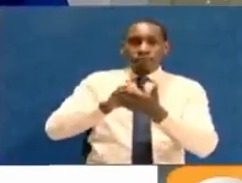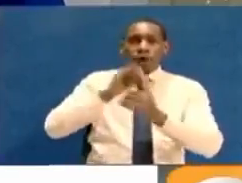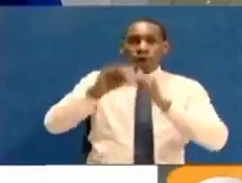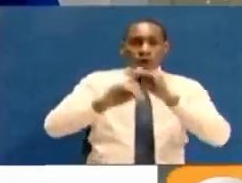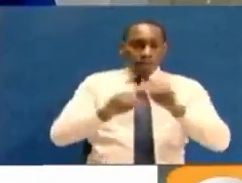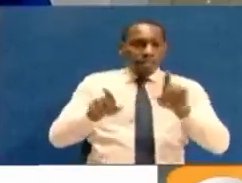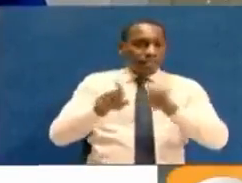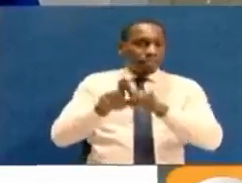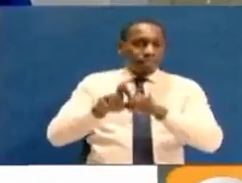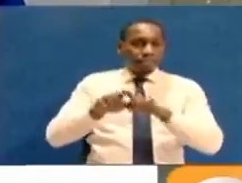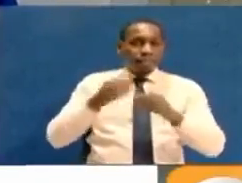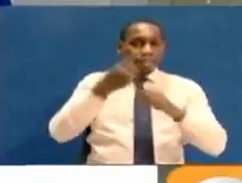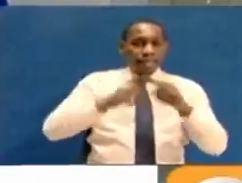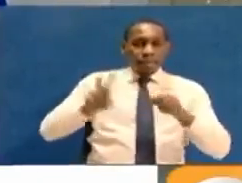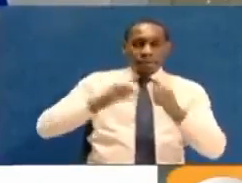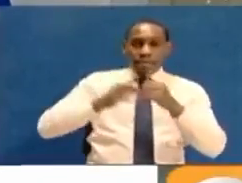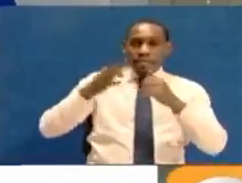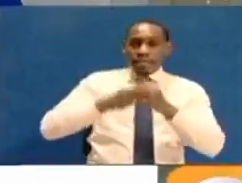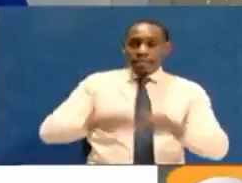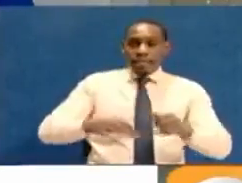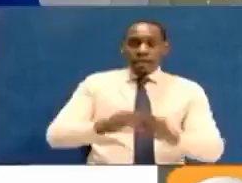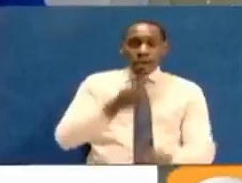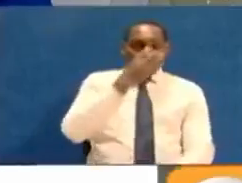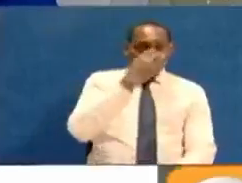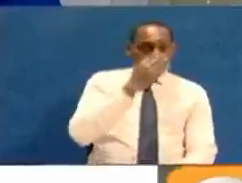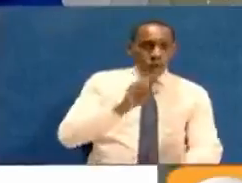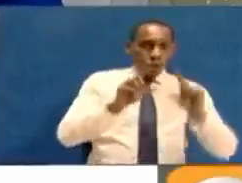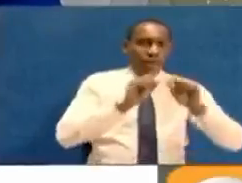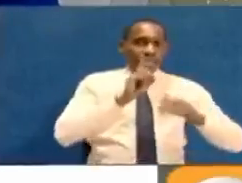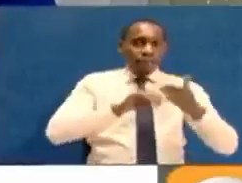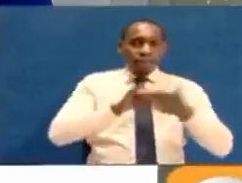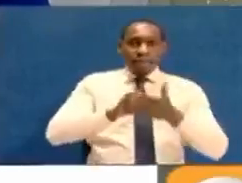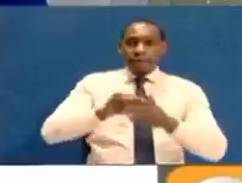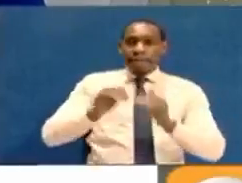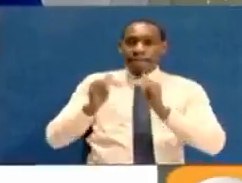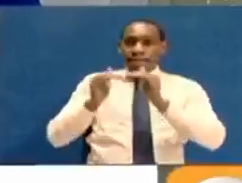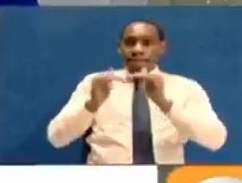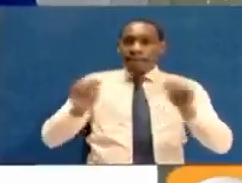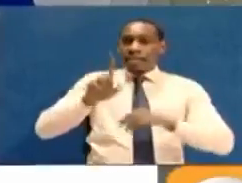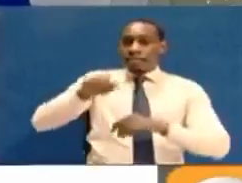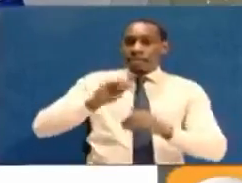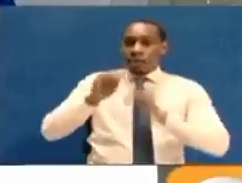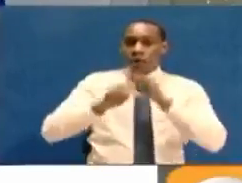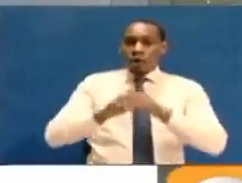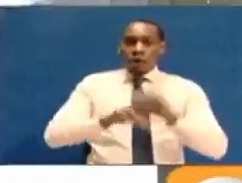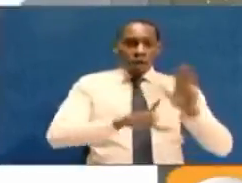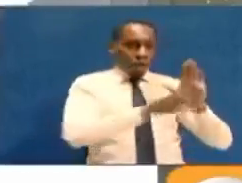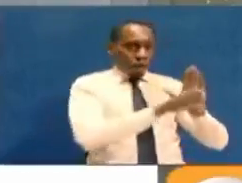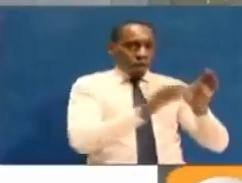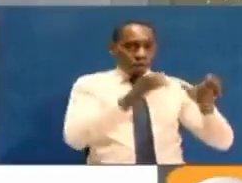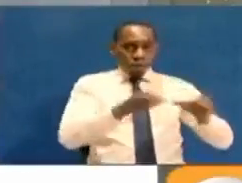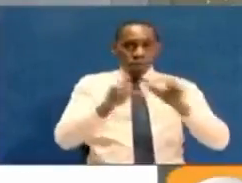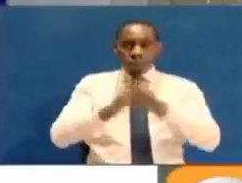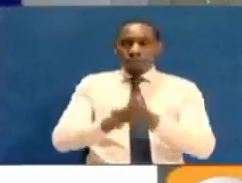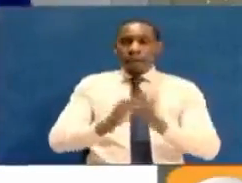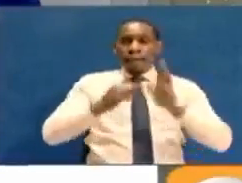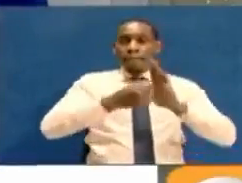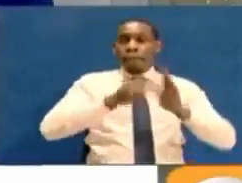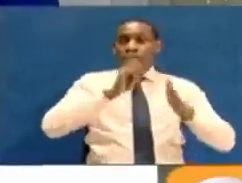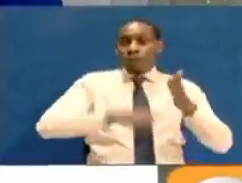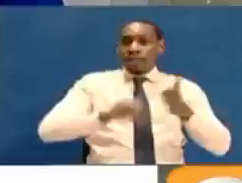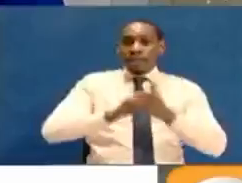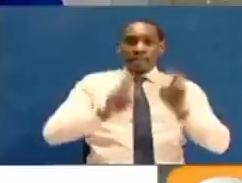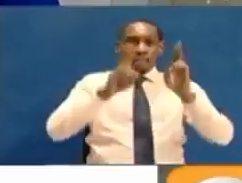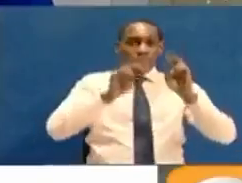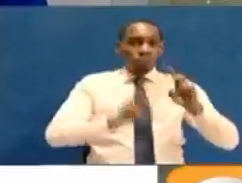And again in 2018, Deputy President saying there must be fairness in all legislative arms. The point here being, this issue has come up